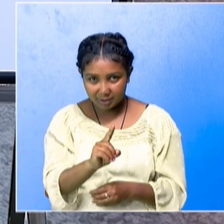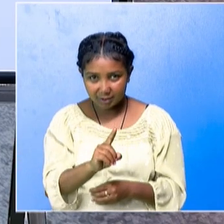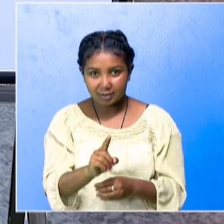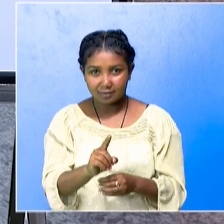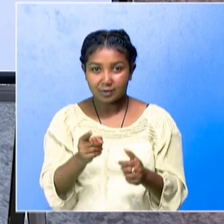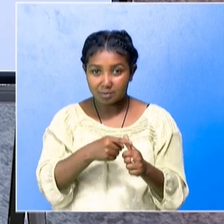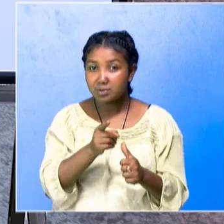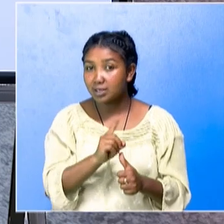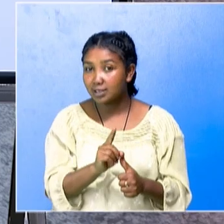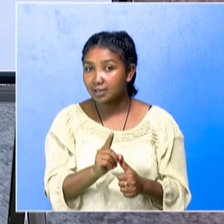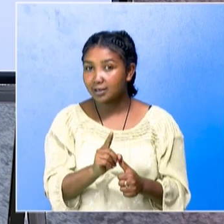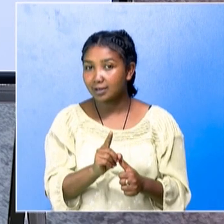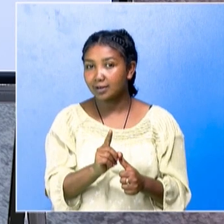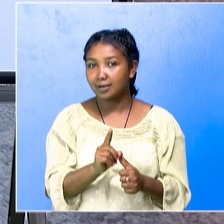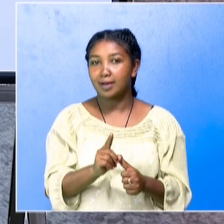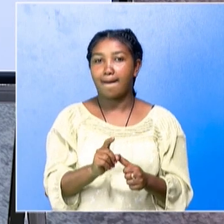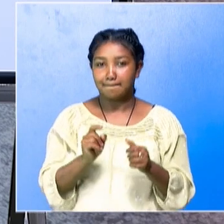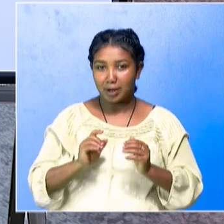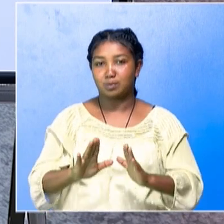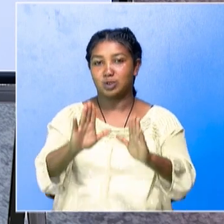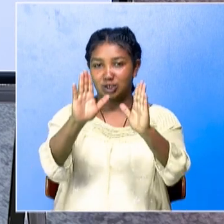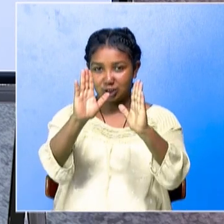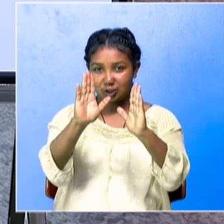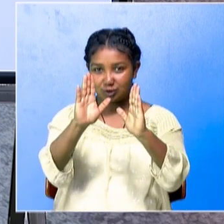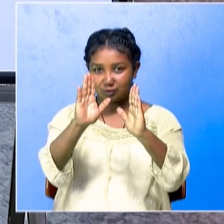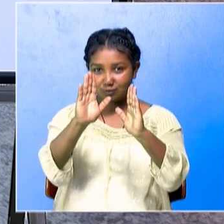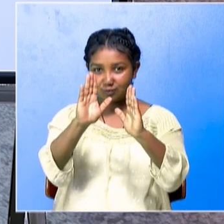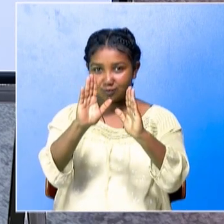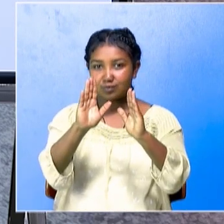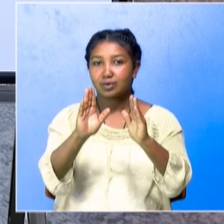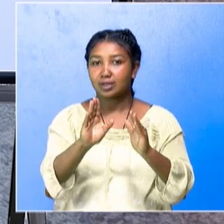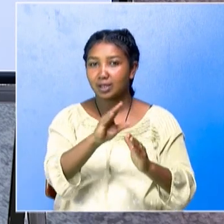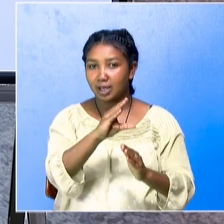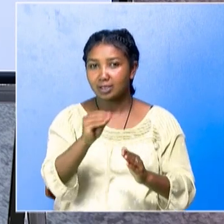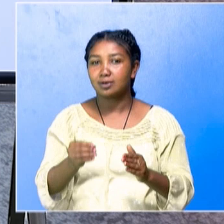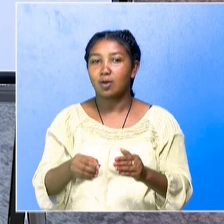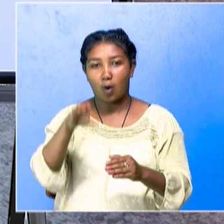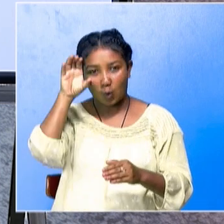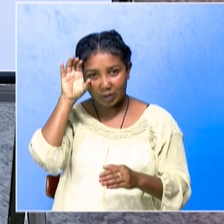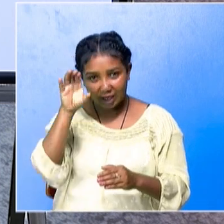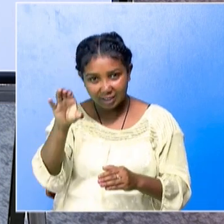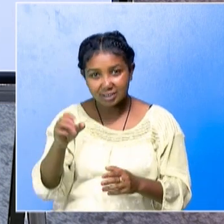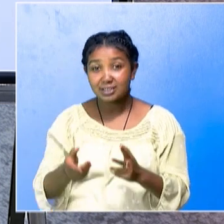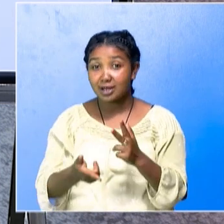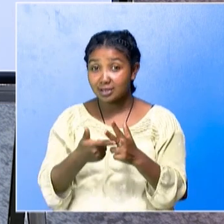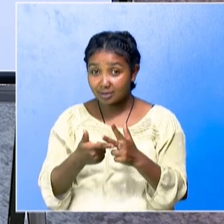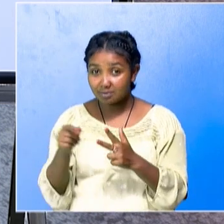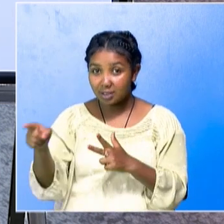The first one was permission and obligation, and also